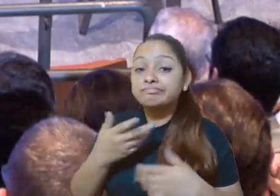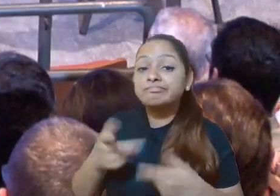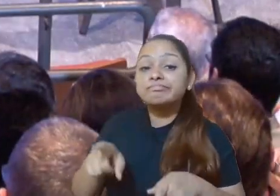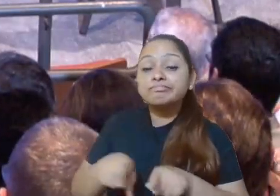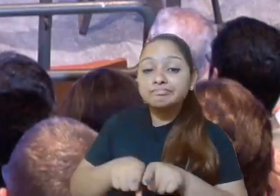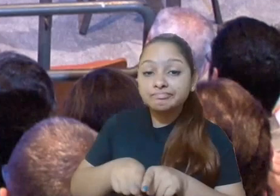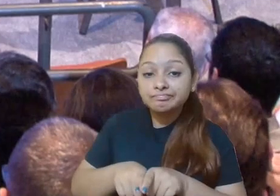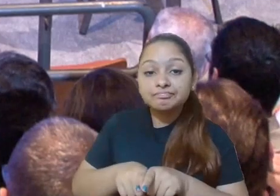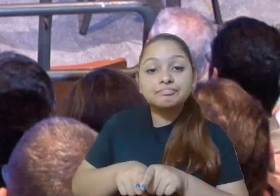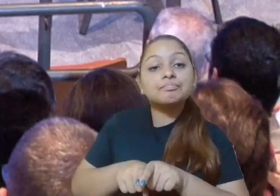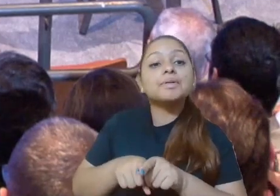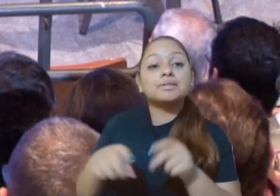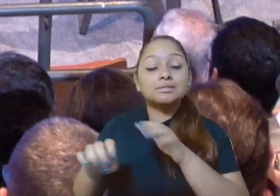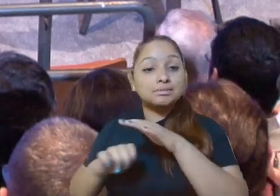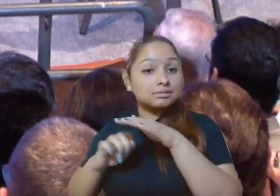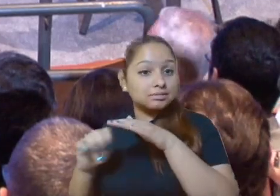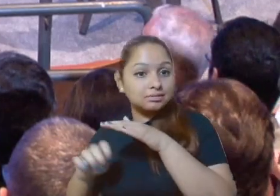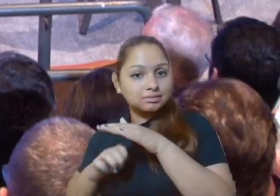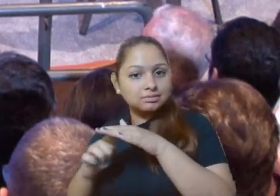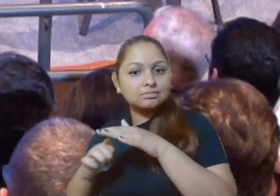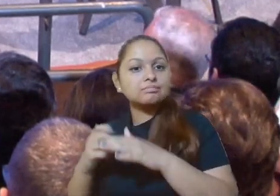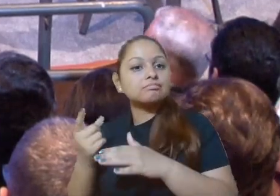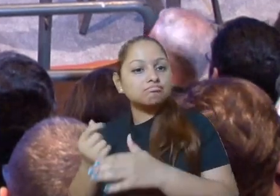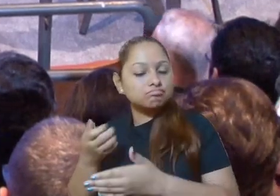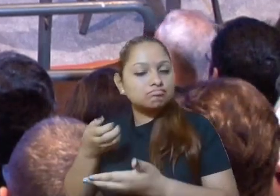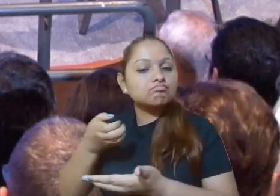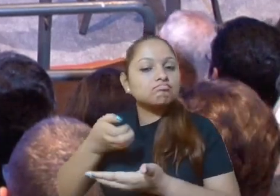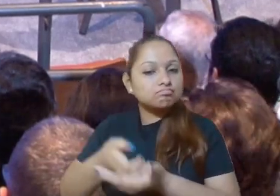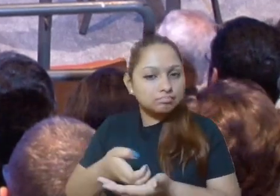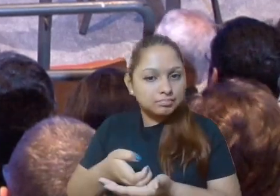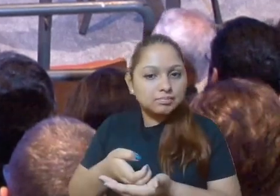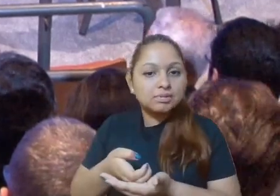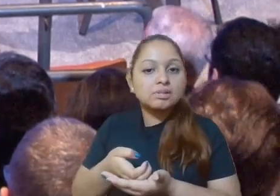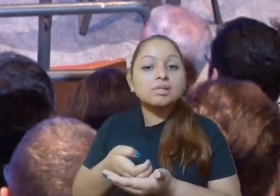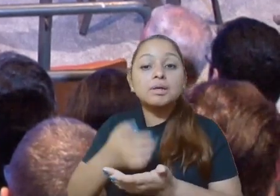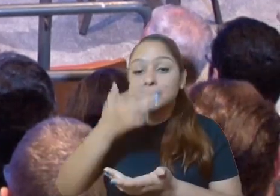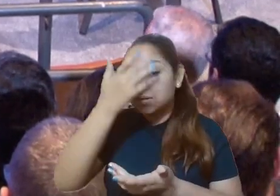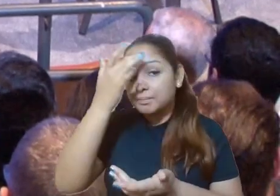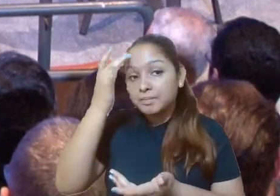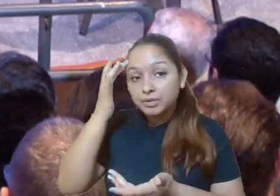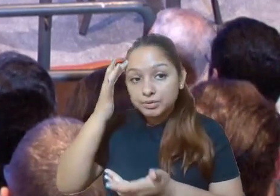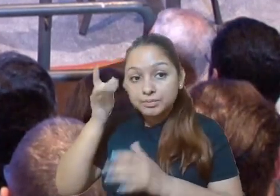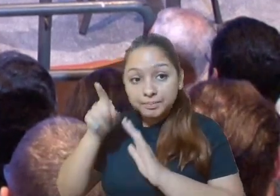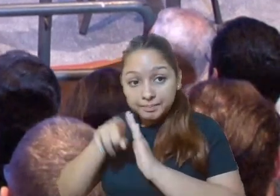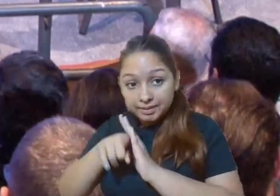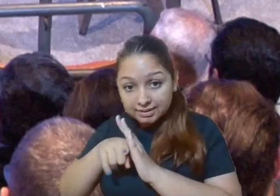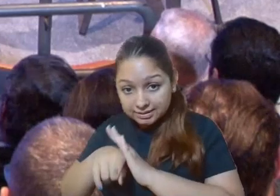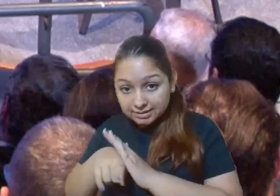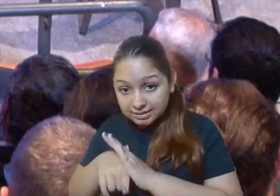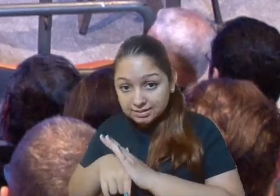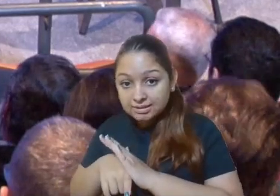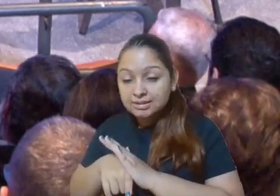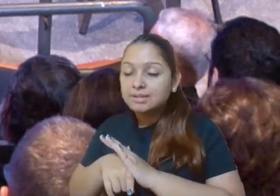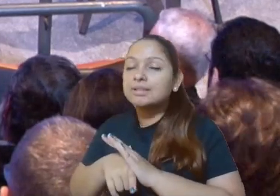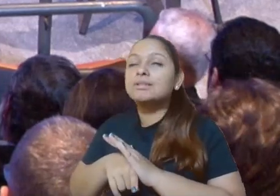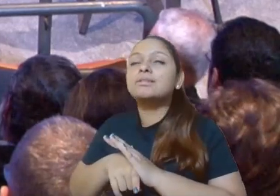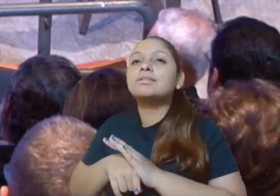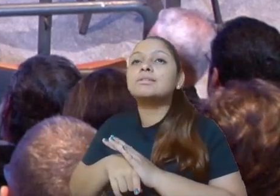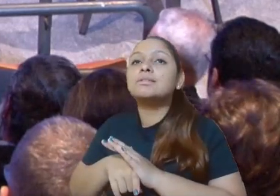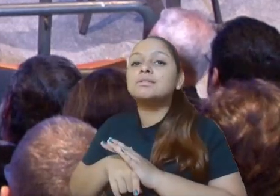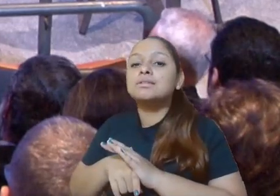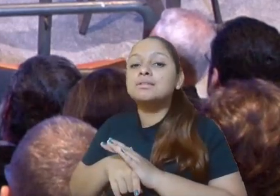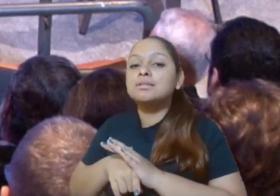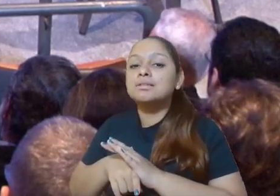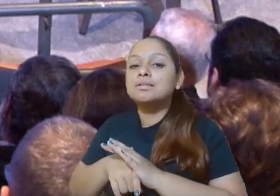venture capitals in companies investing on that, when you have this researcher with